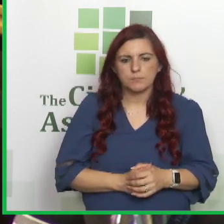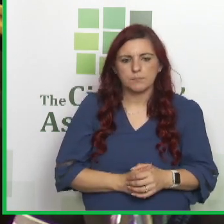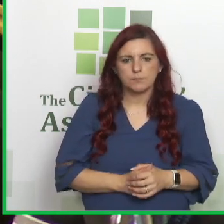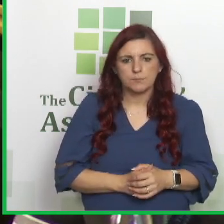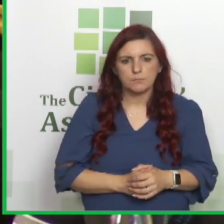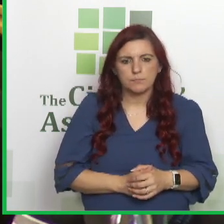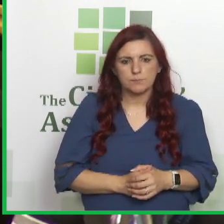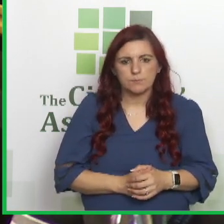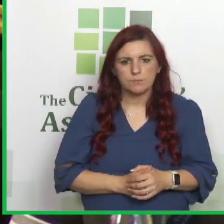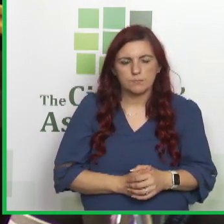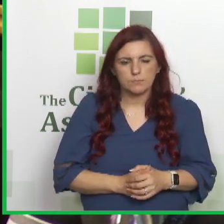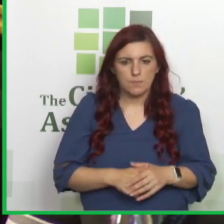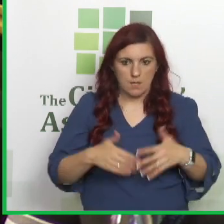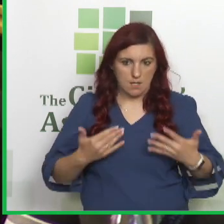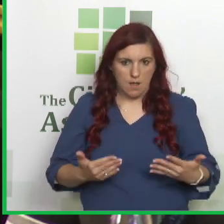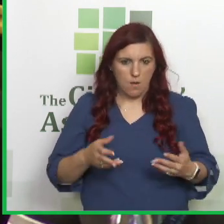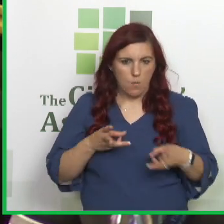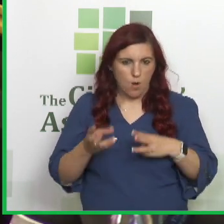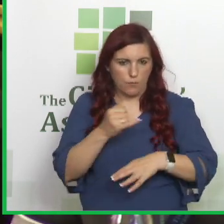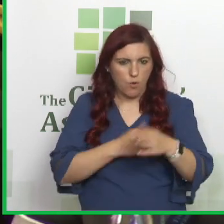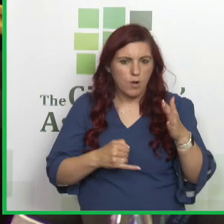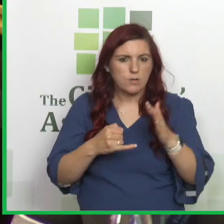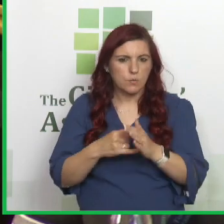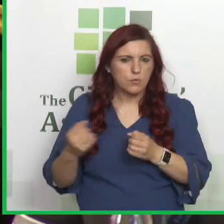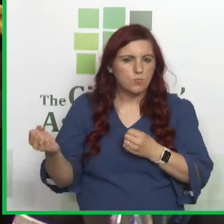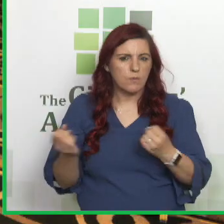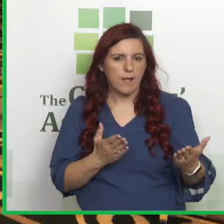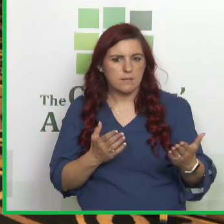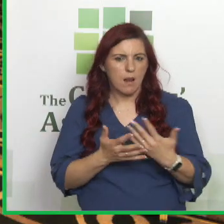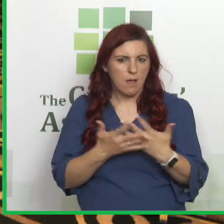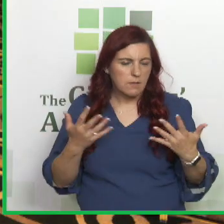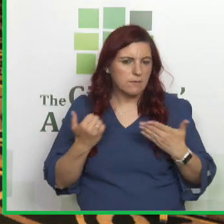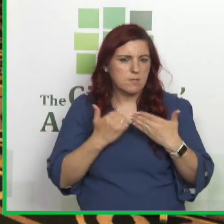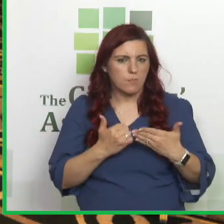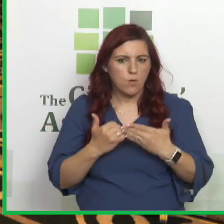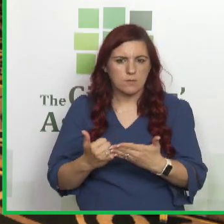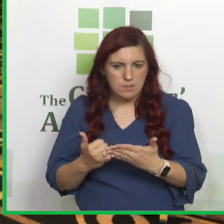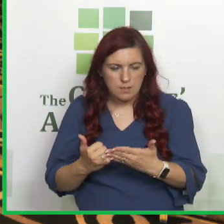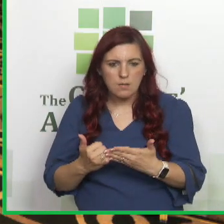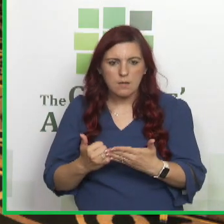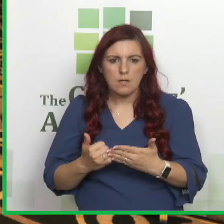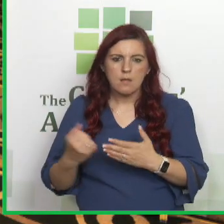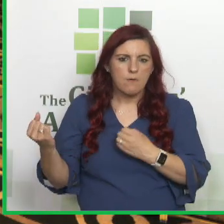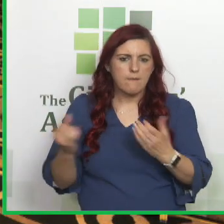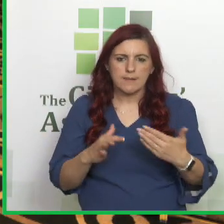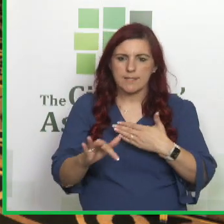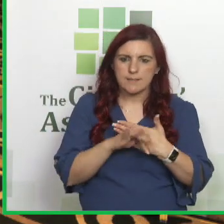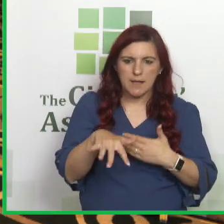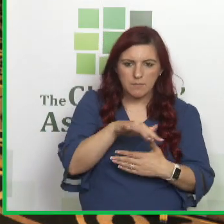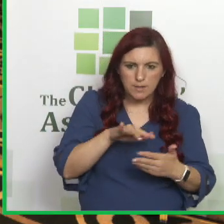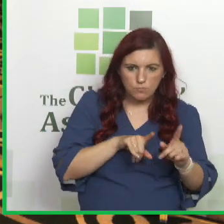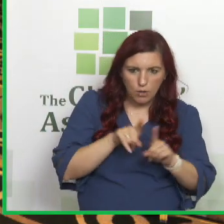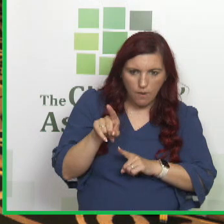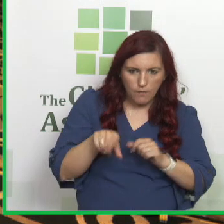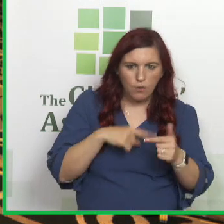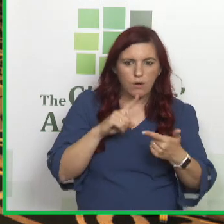Today, as I say, I work for an organisation which actually provides a lot of those supports. They provide a safer place to recover,